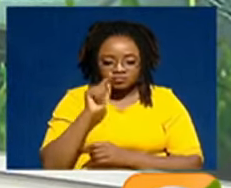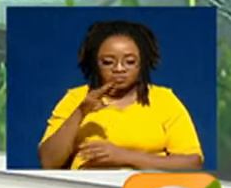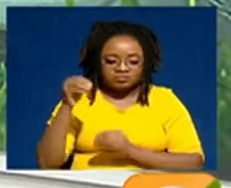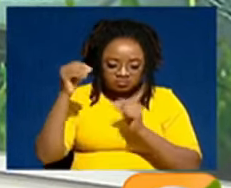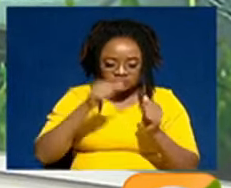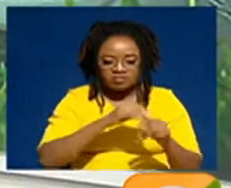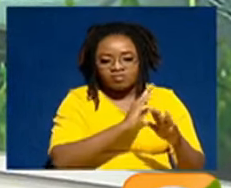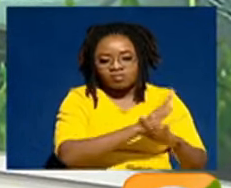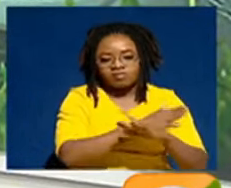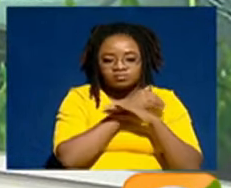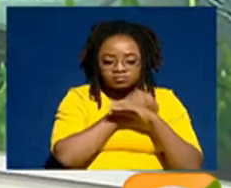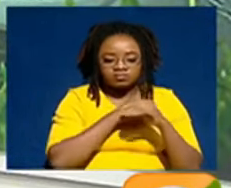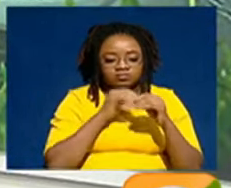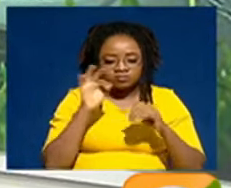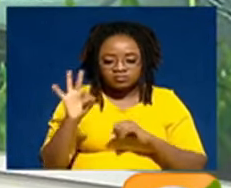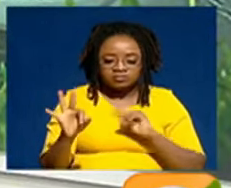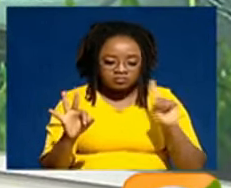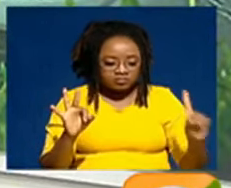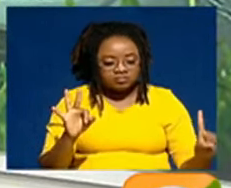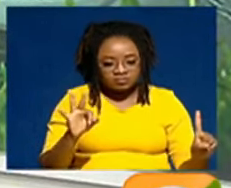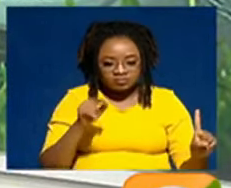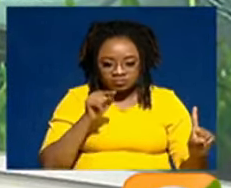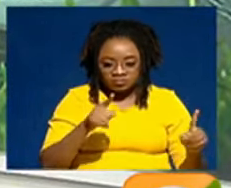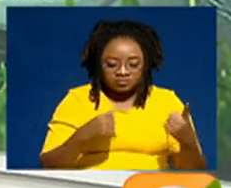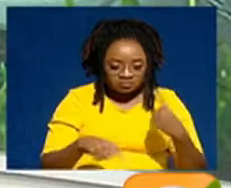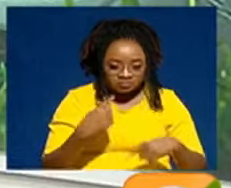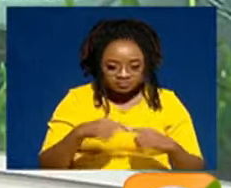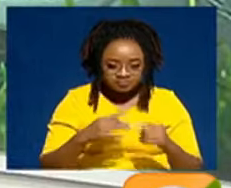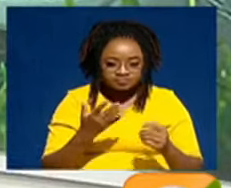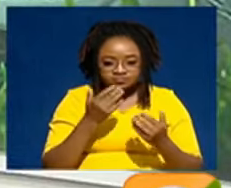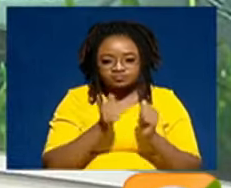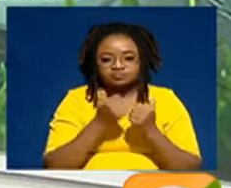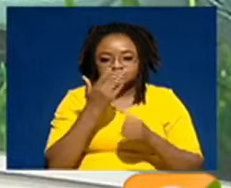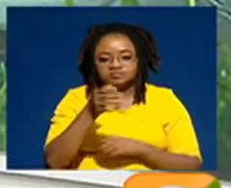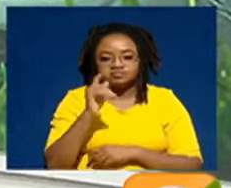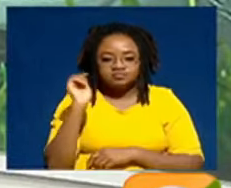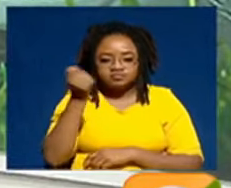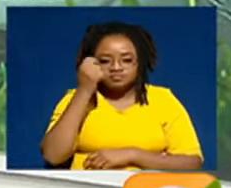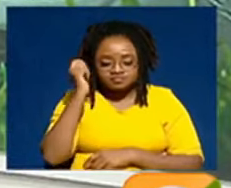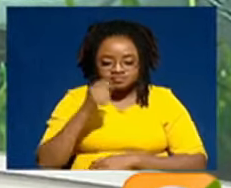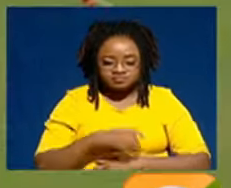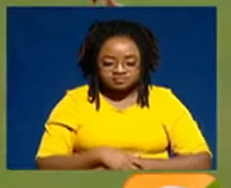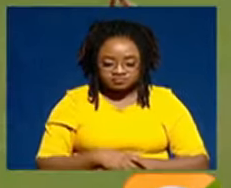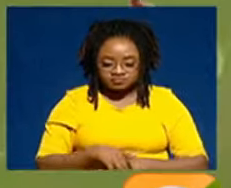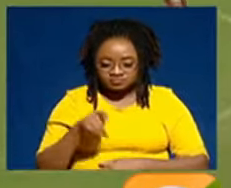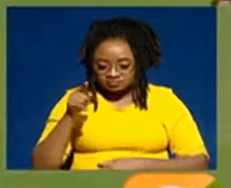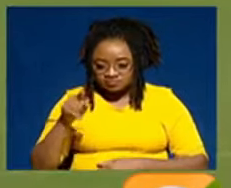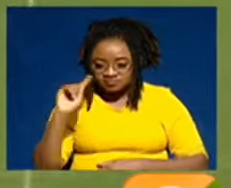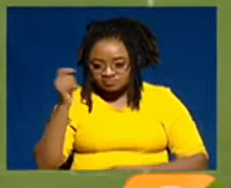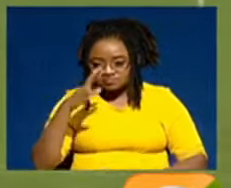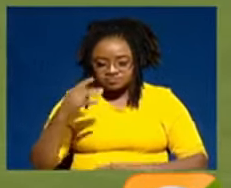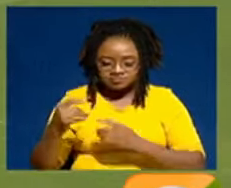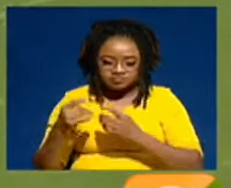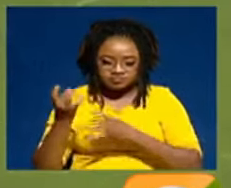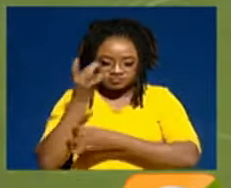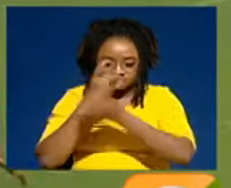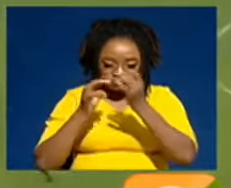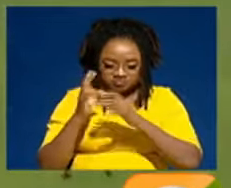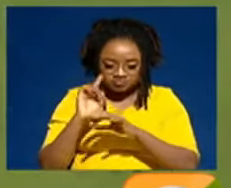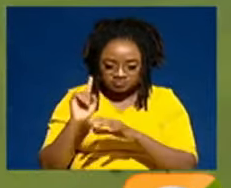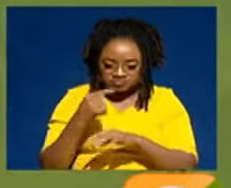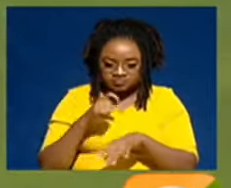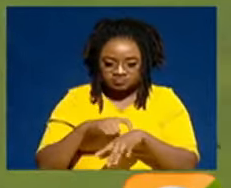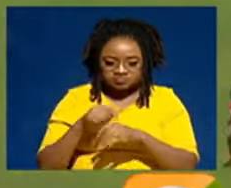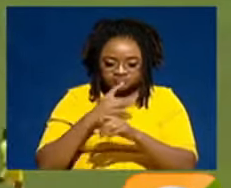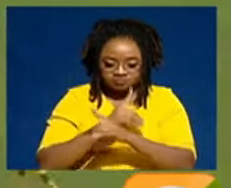Zimbabwe 3-1 in the finals of the Four Nations tournament in Malawi. The Harambe Stars had a false start, with defender